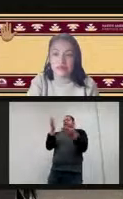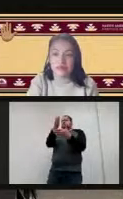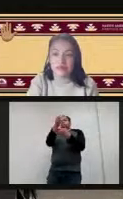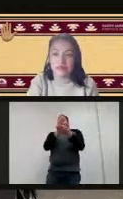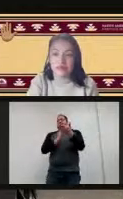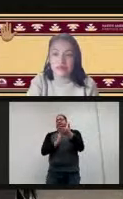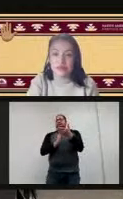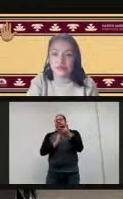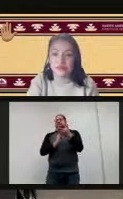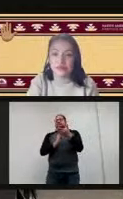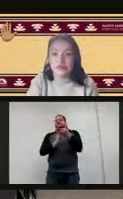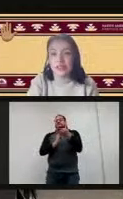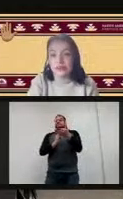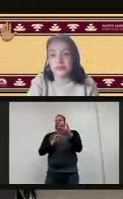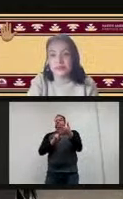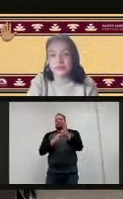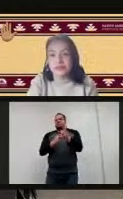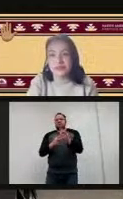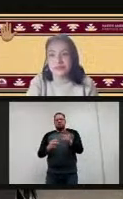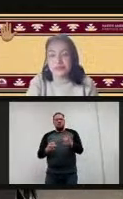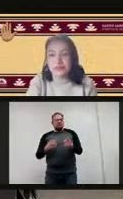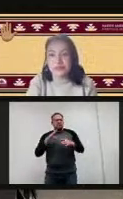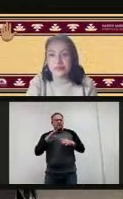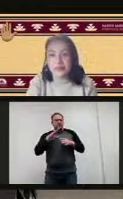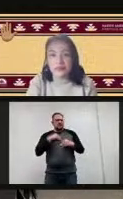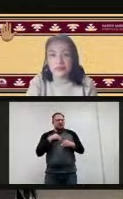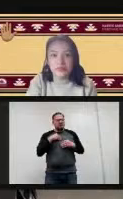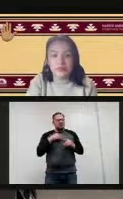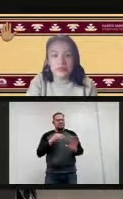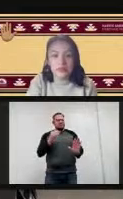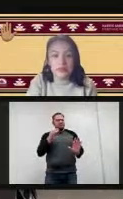So would you accept a small friendly